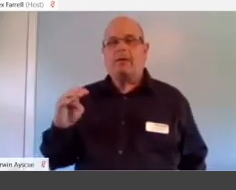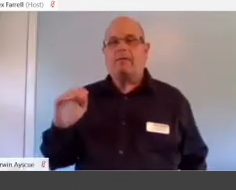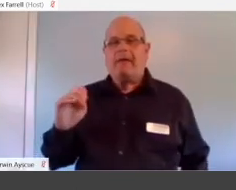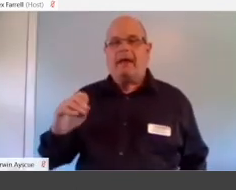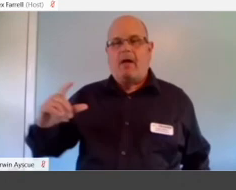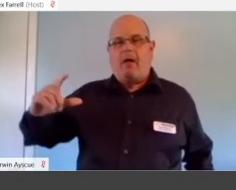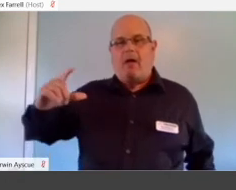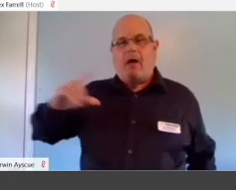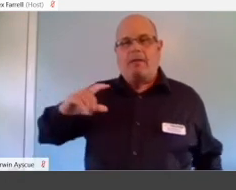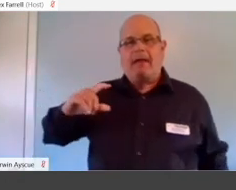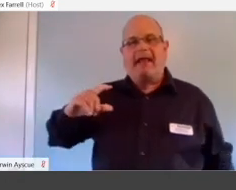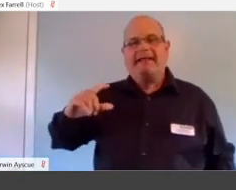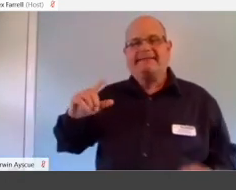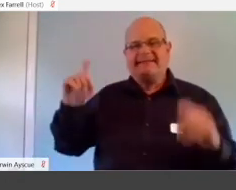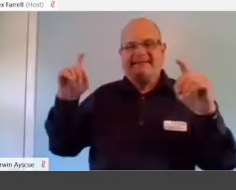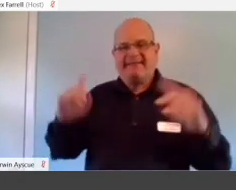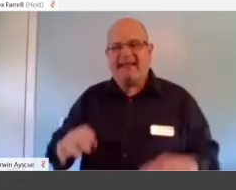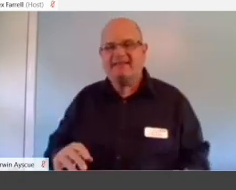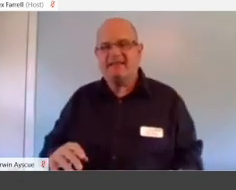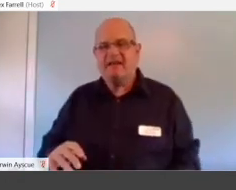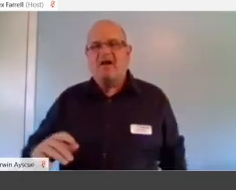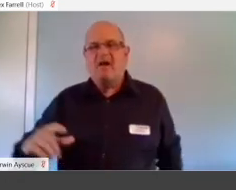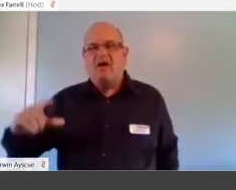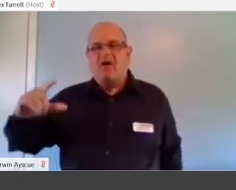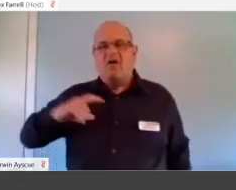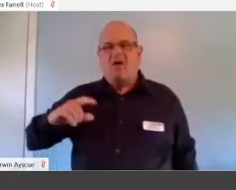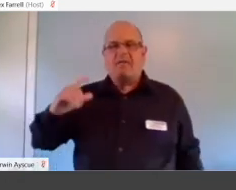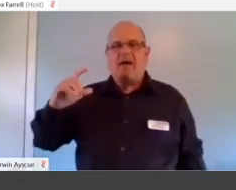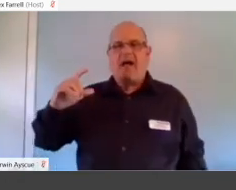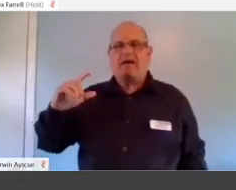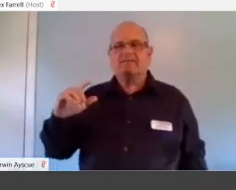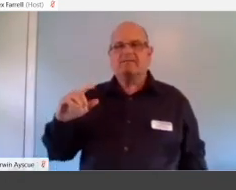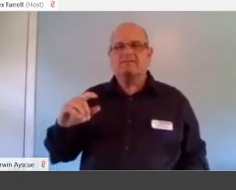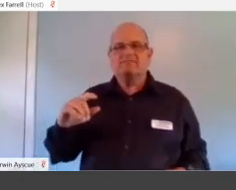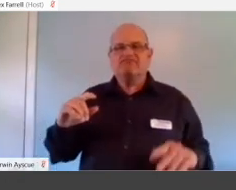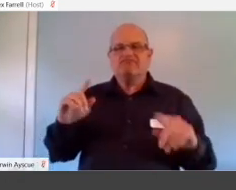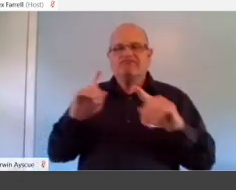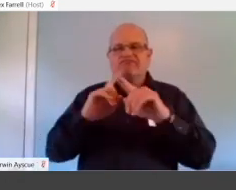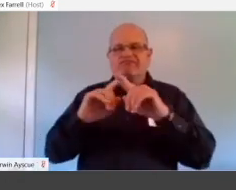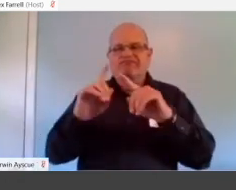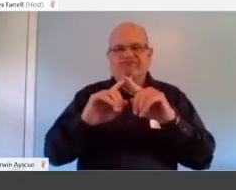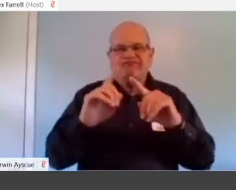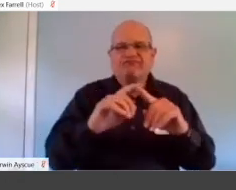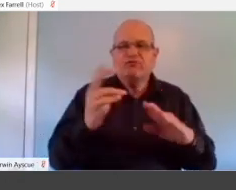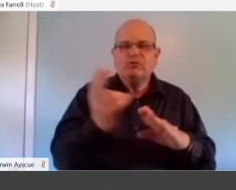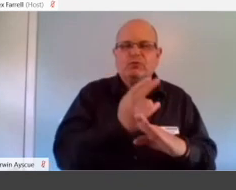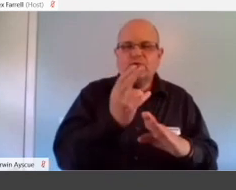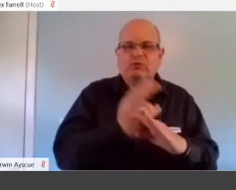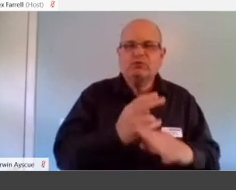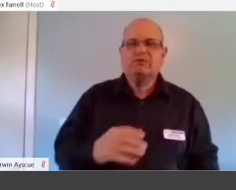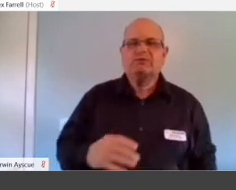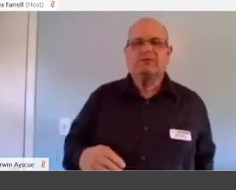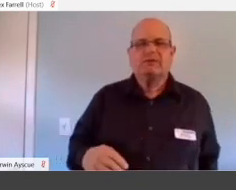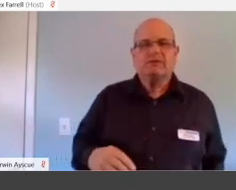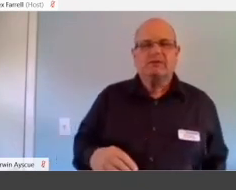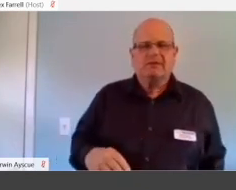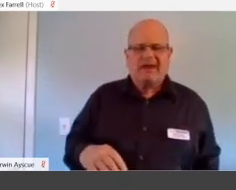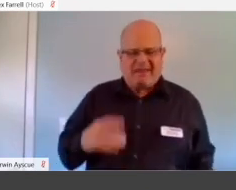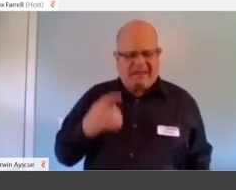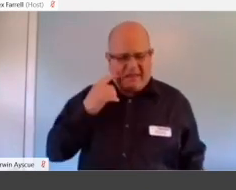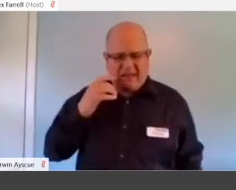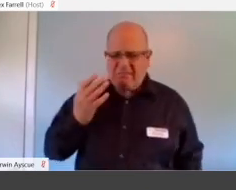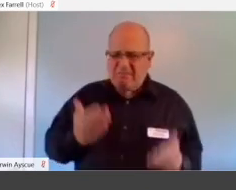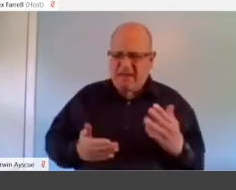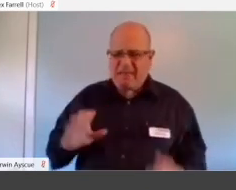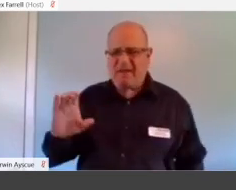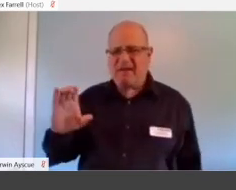testing. I believe it was Chrome last week. It might have been Firefox. Forgive me if I'm wrong, but one of the big browsers just shipped in their developer